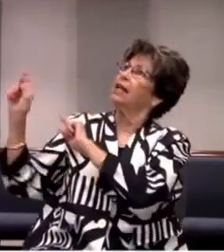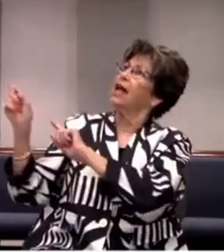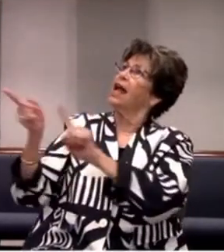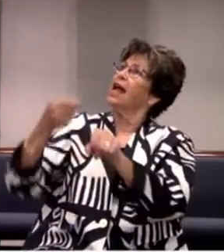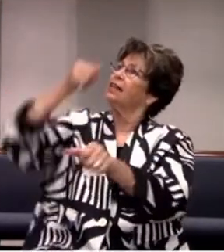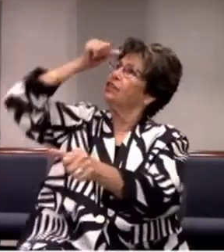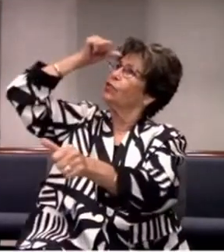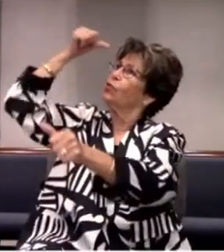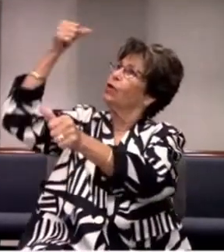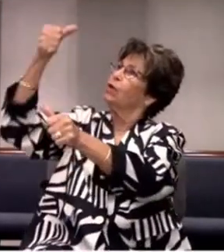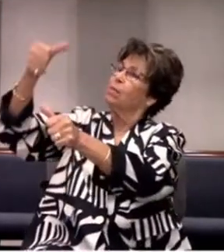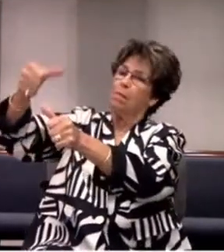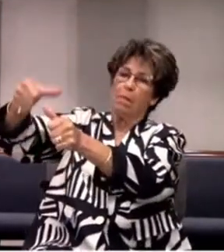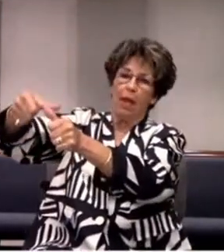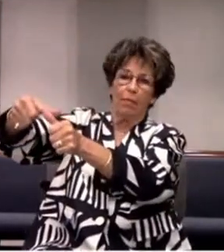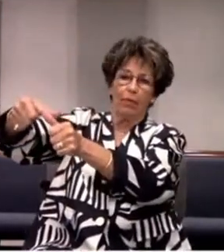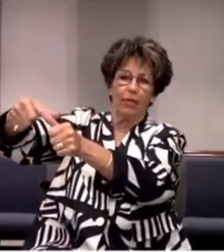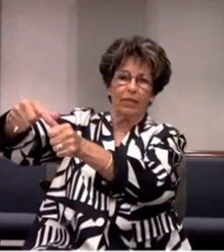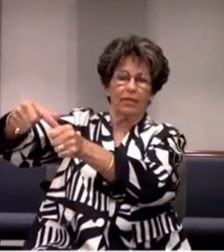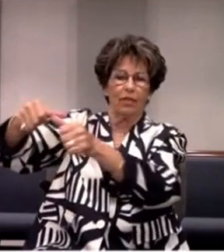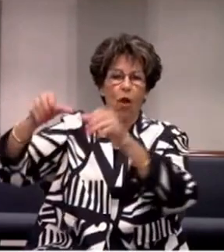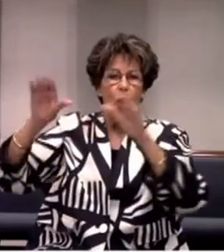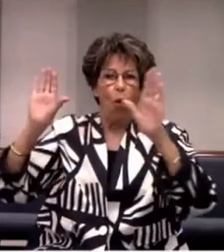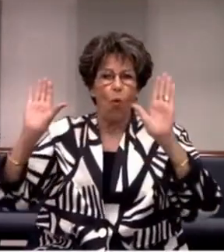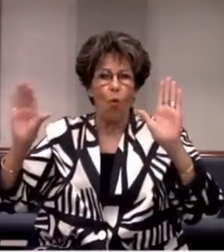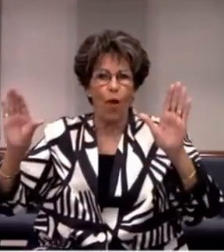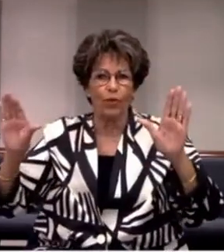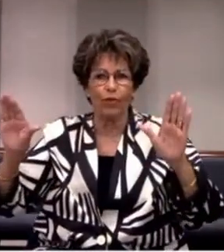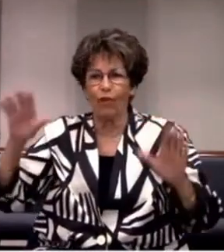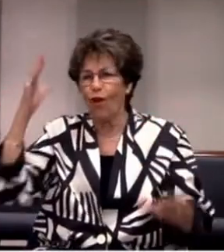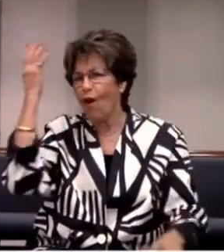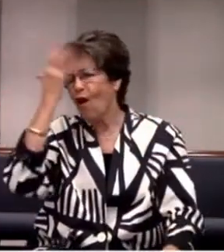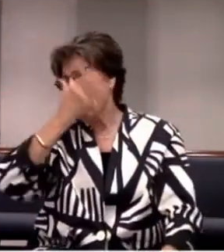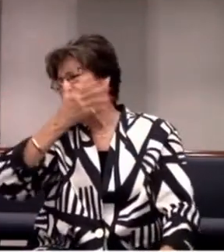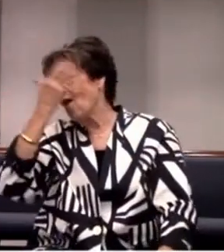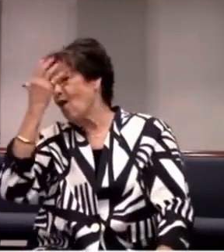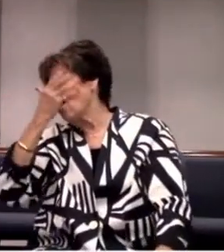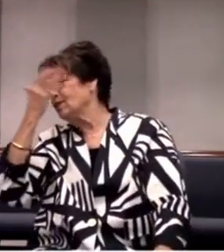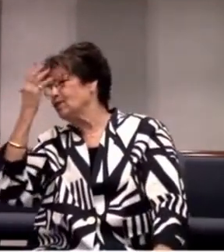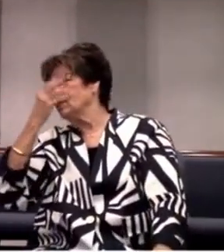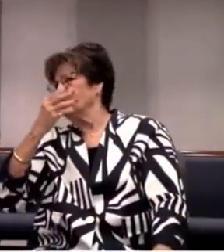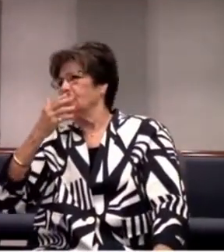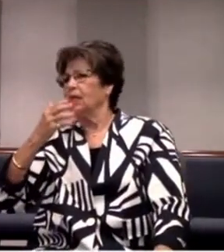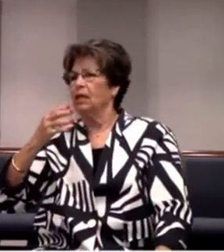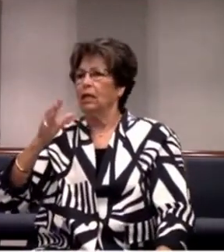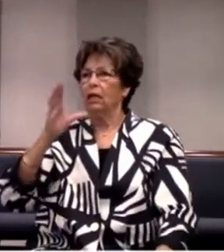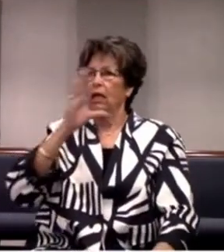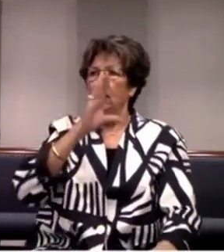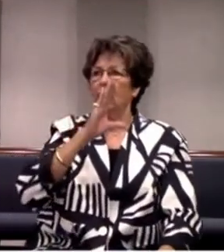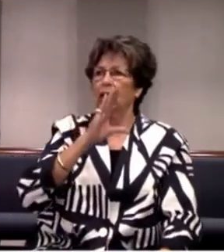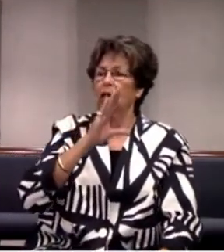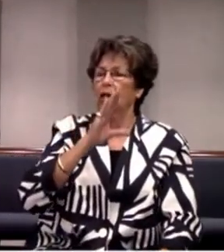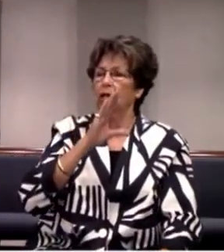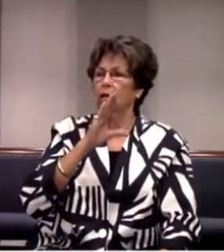these things are wonderful and awesome and awful and horrible.